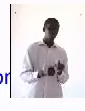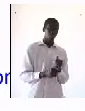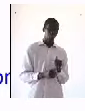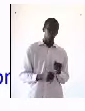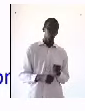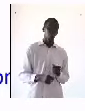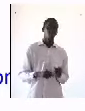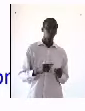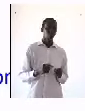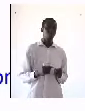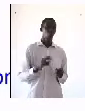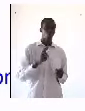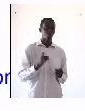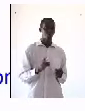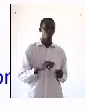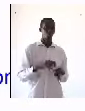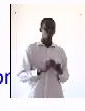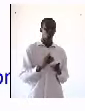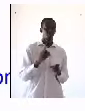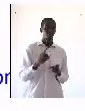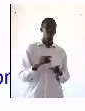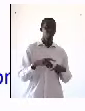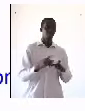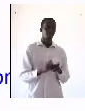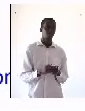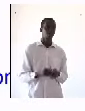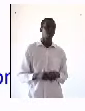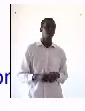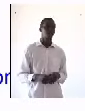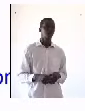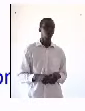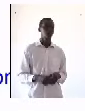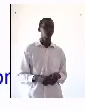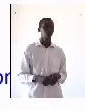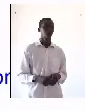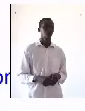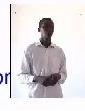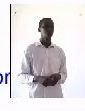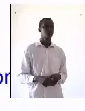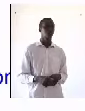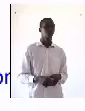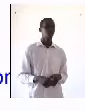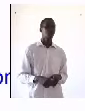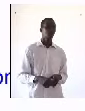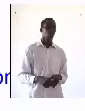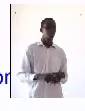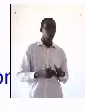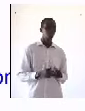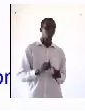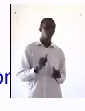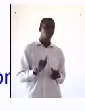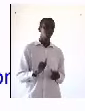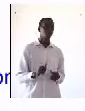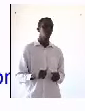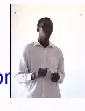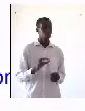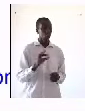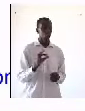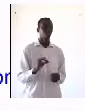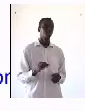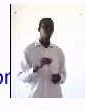of hormones from the pituitary gland. These hormones that are in our bodies, like the